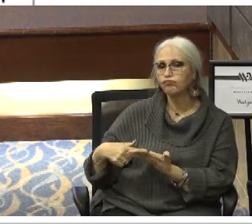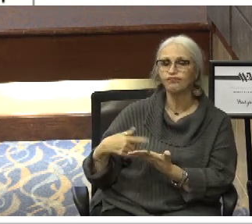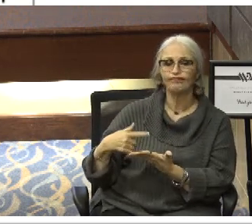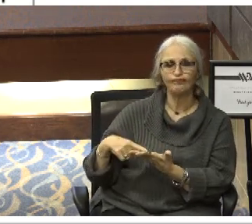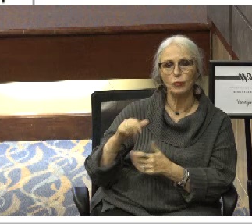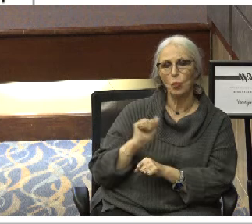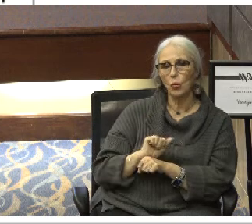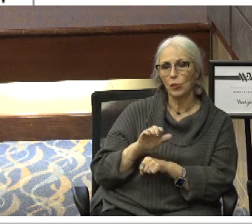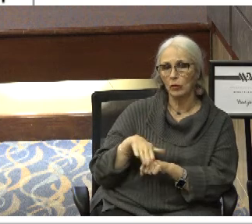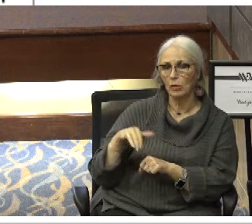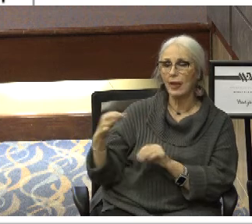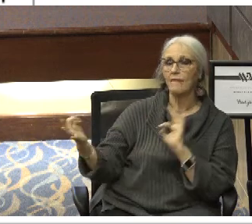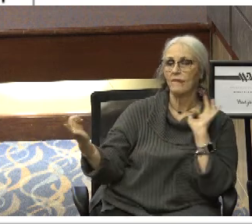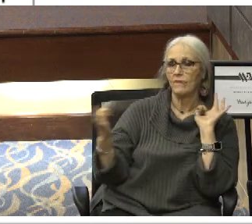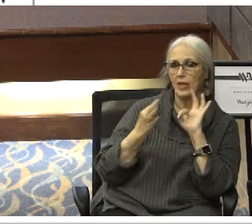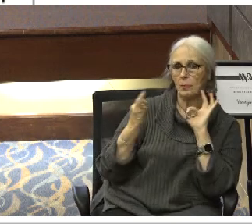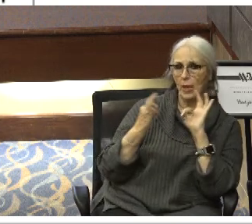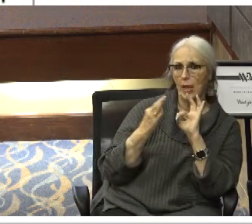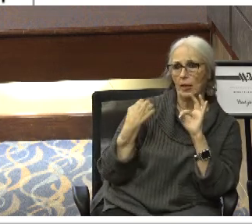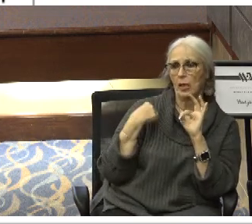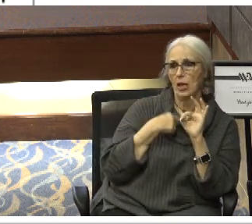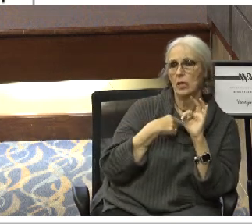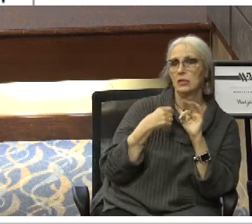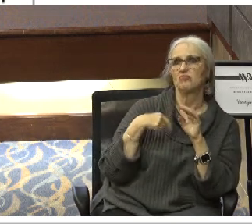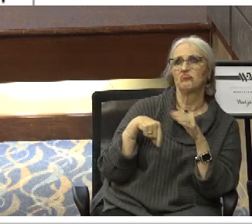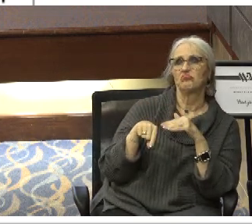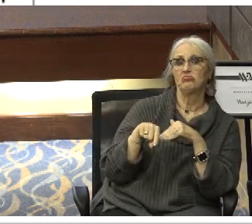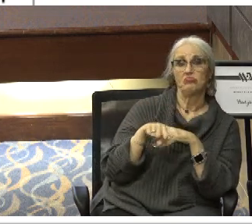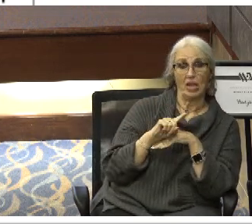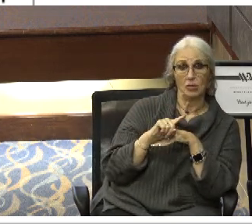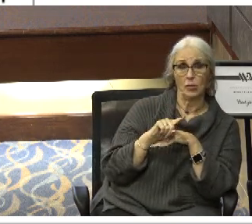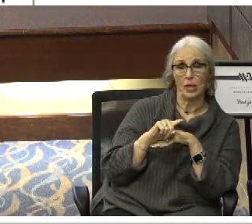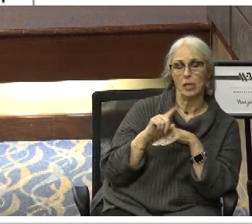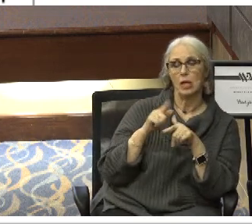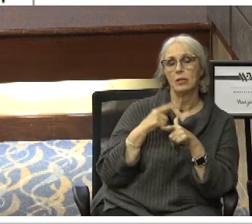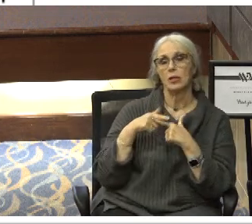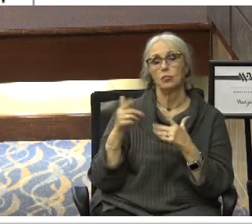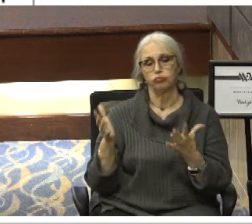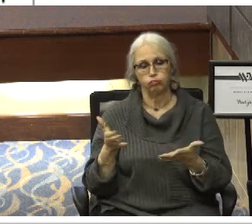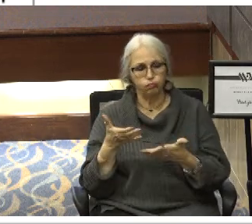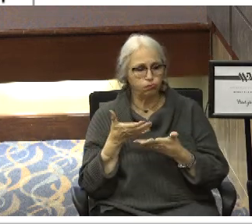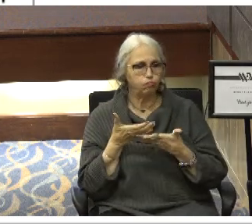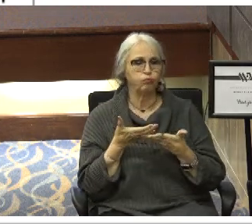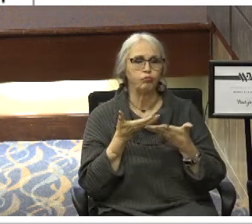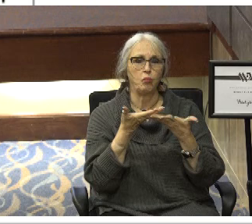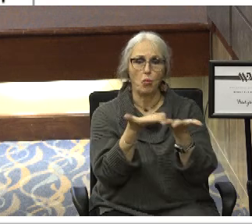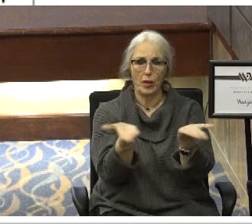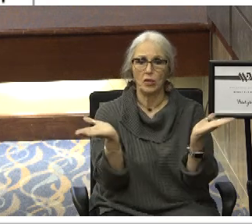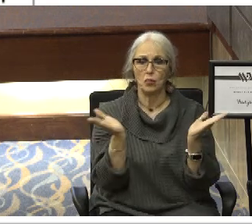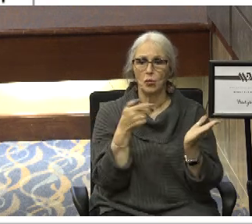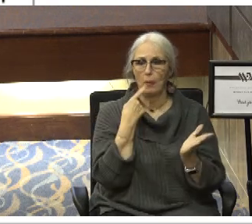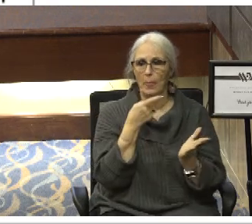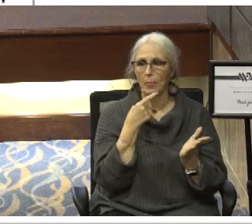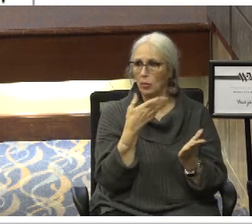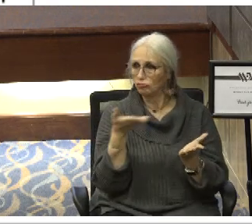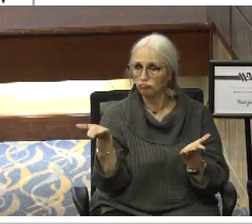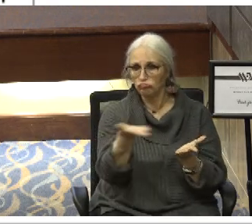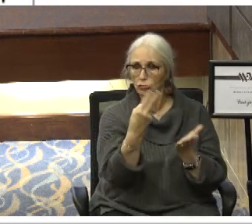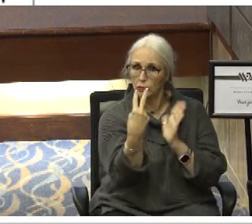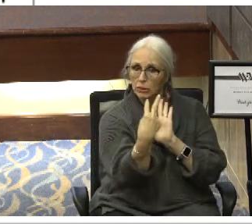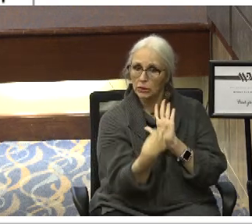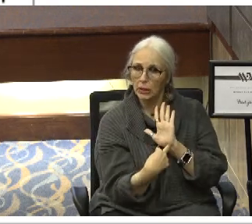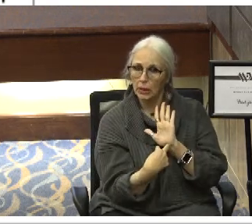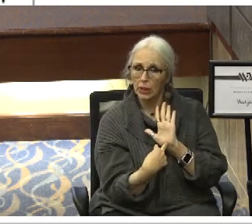us feedback next week, and then we'll be able to bring those forward to the public for everyone to see as